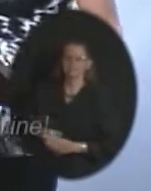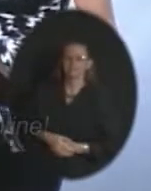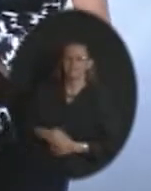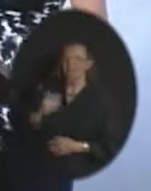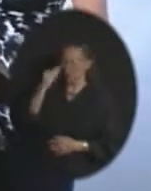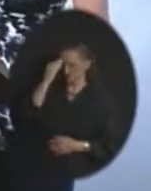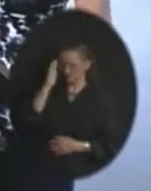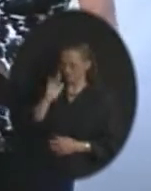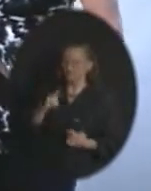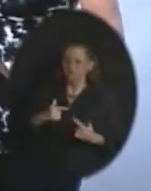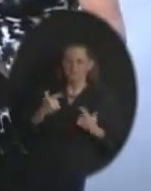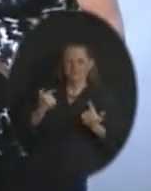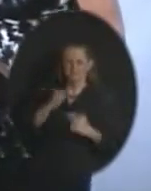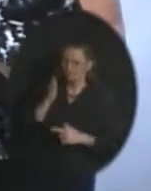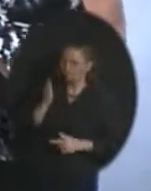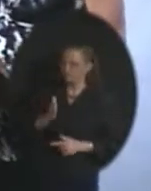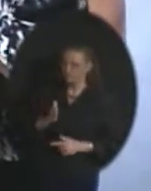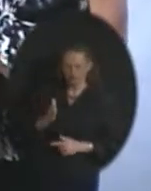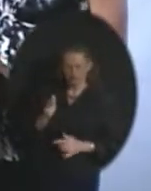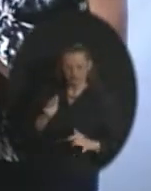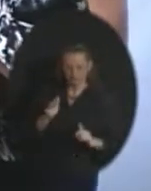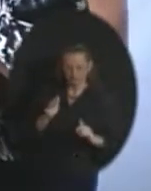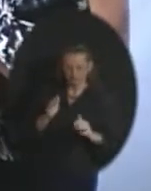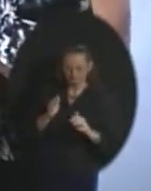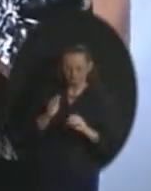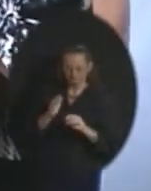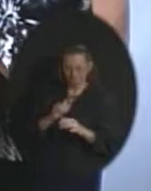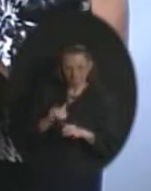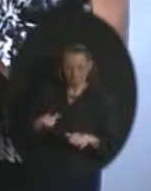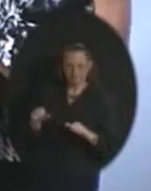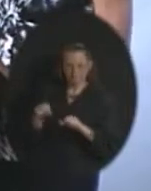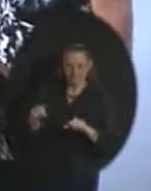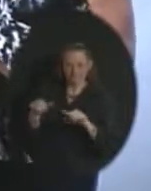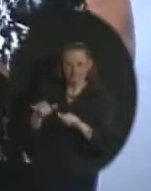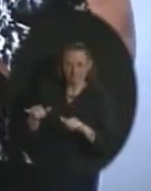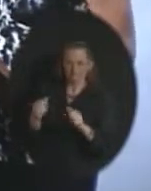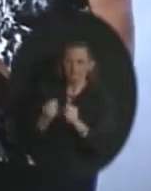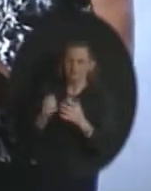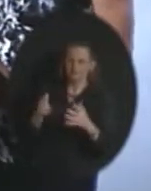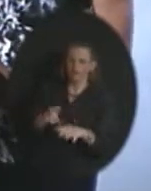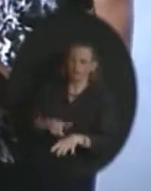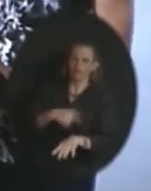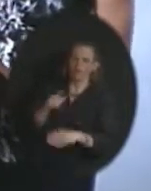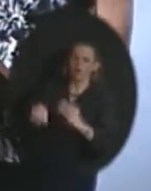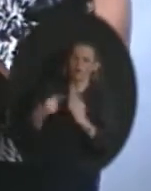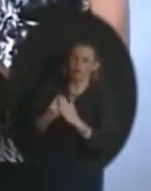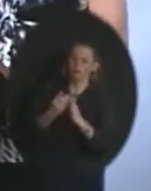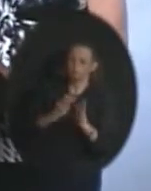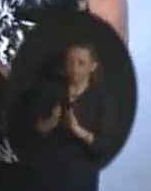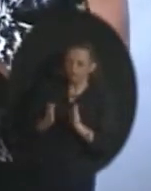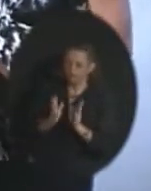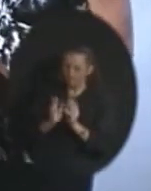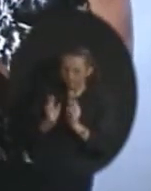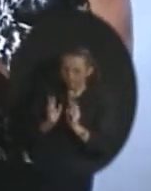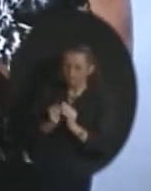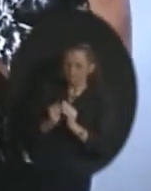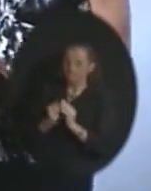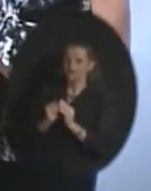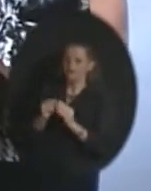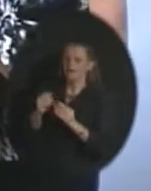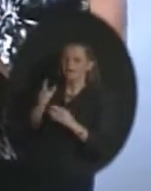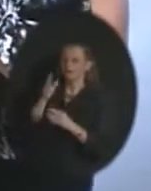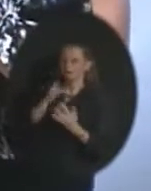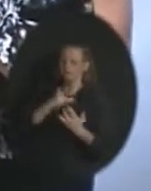same without the long hours spent preparing for meetings, the phone calls and the emails from concerned